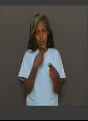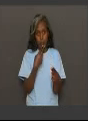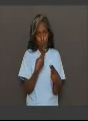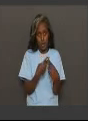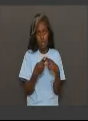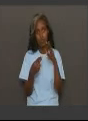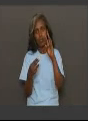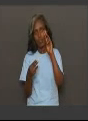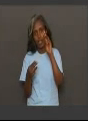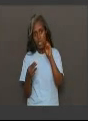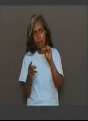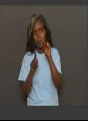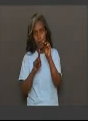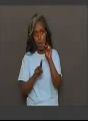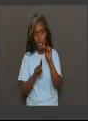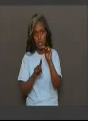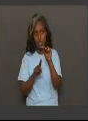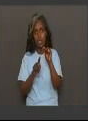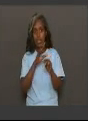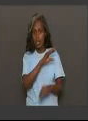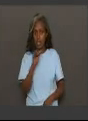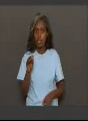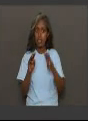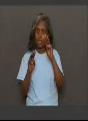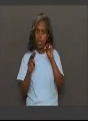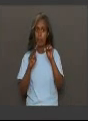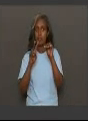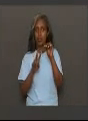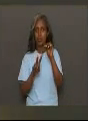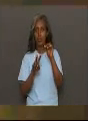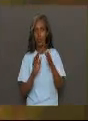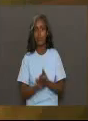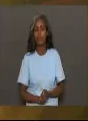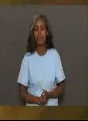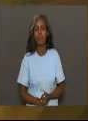product of m1 and m2.